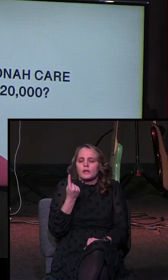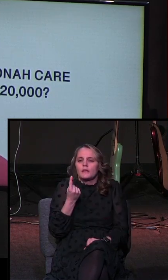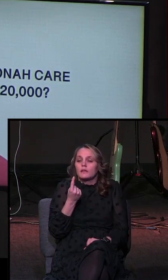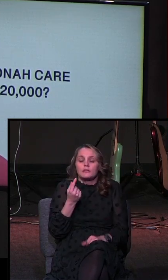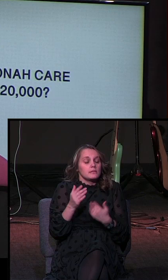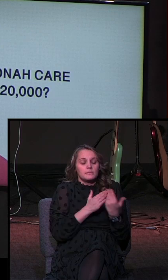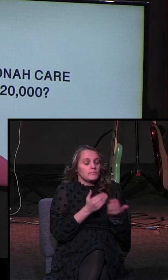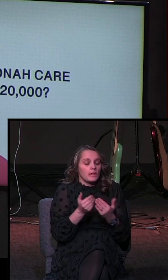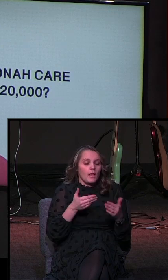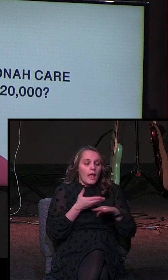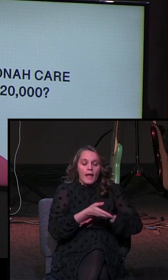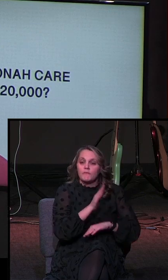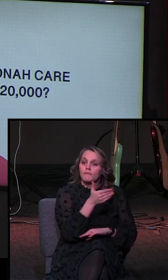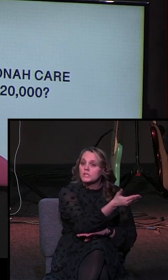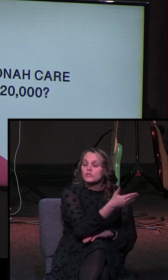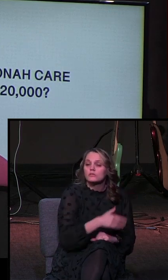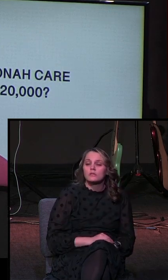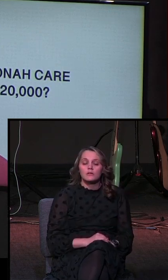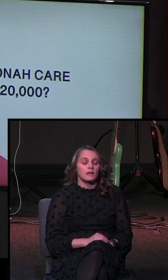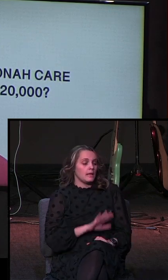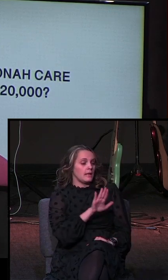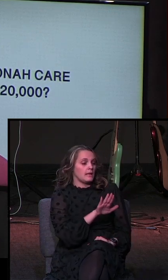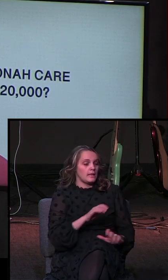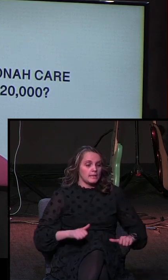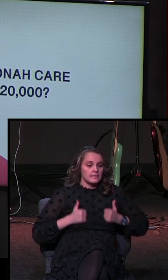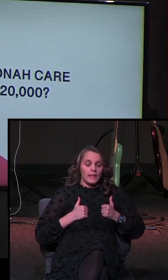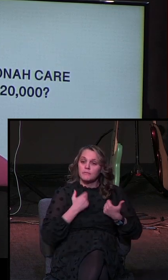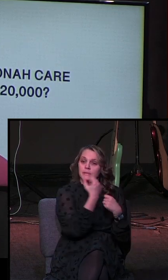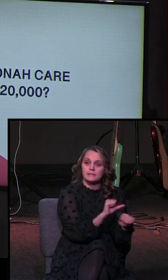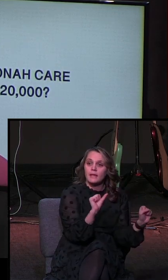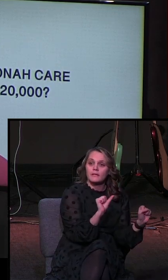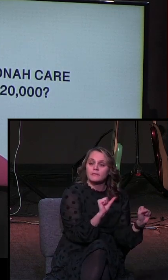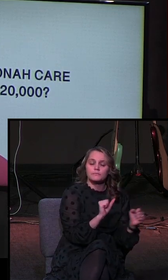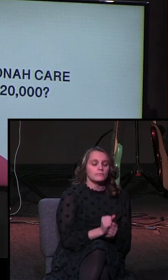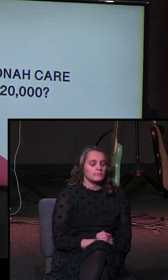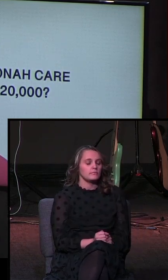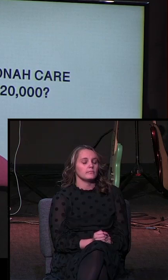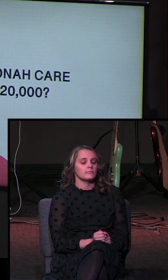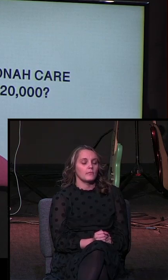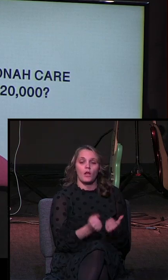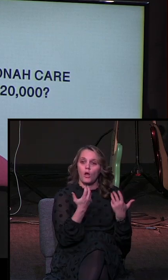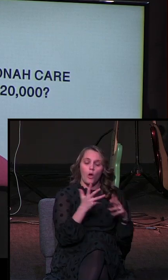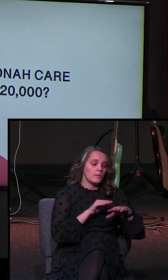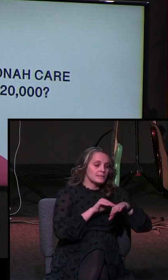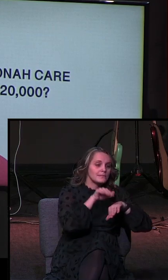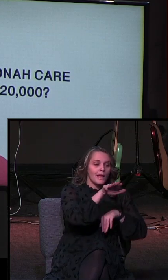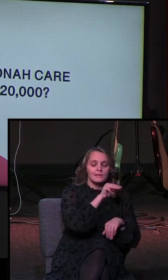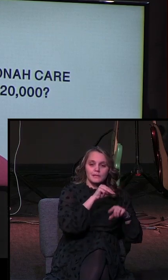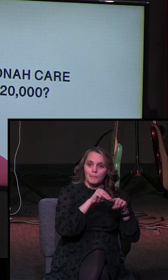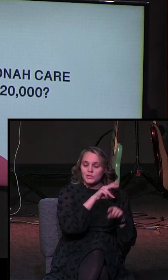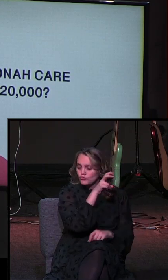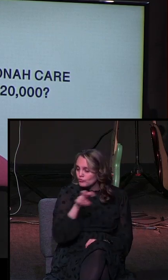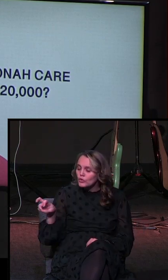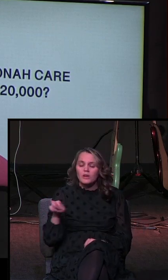fish, even after his own life being spared, even after being sent on mission to these people, he